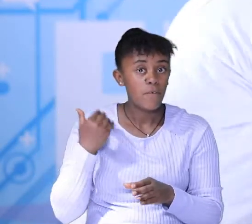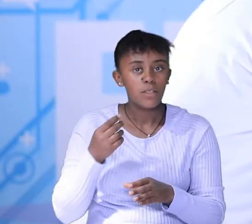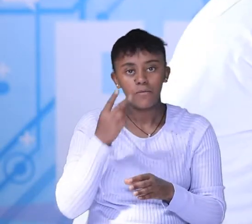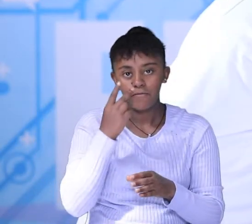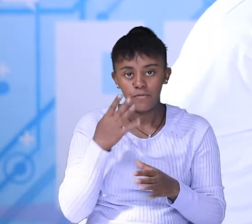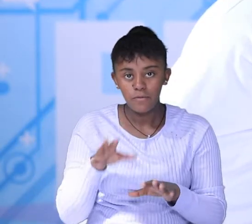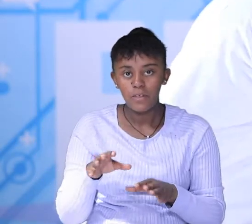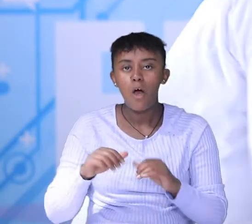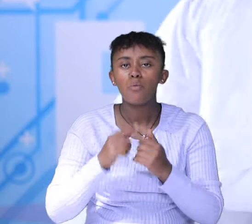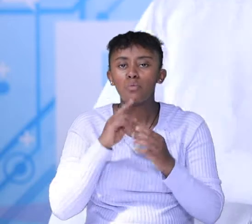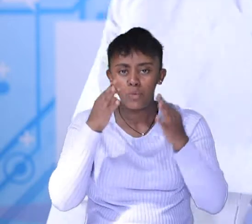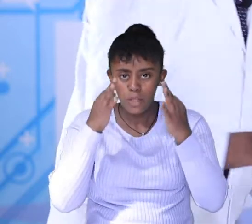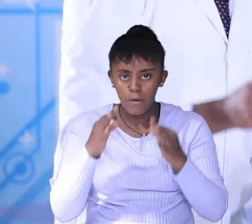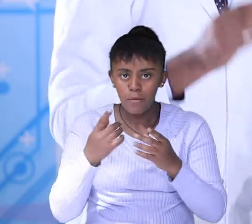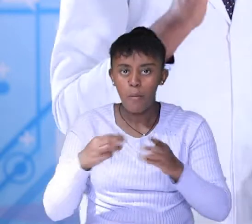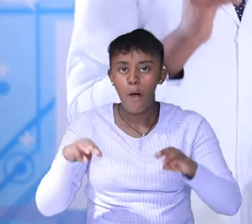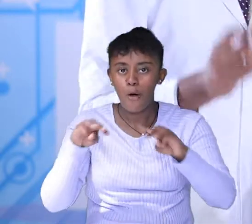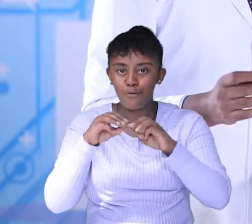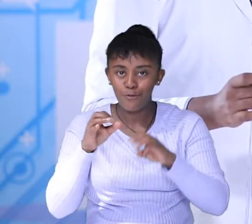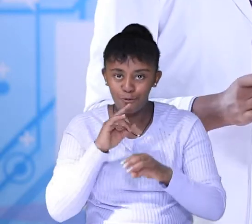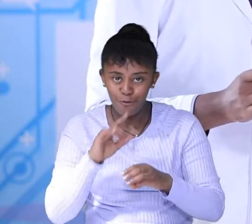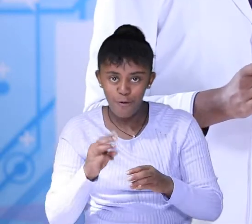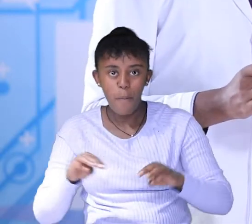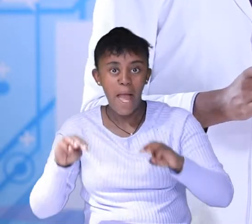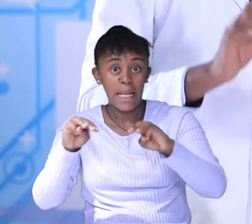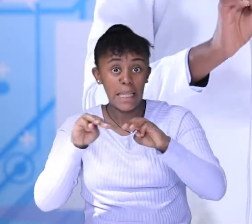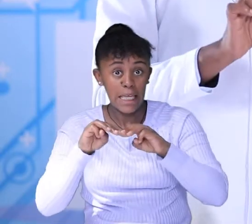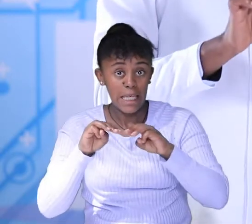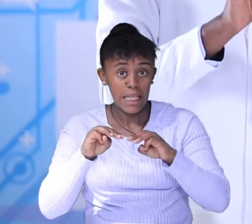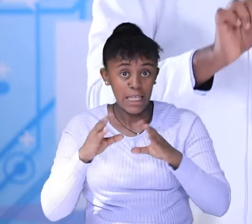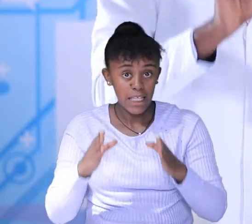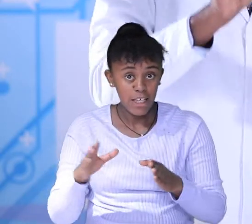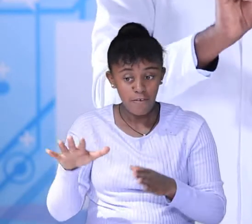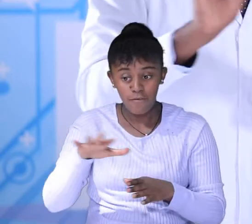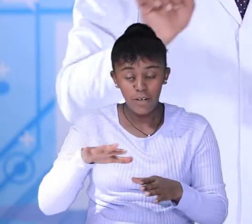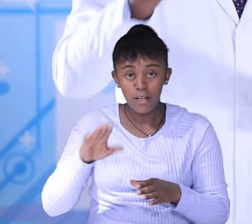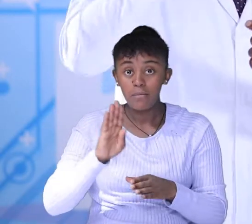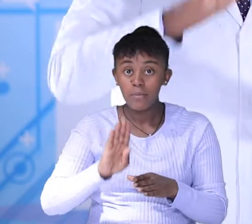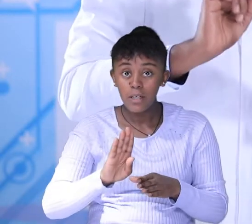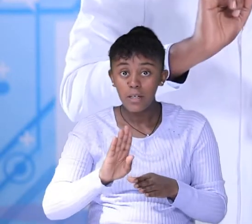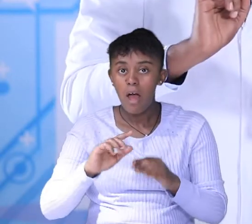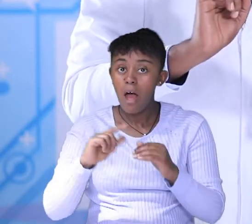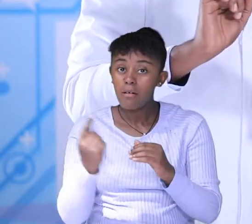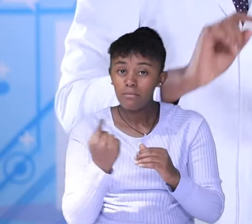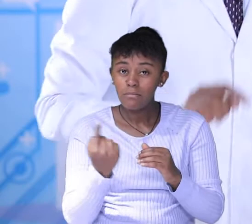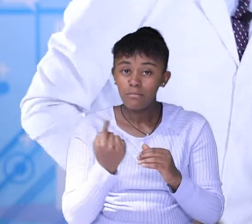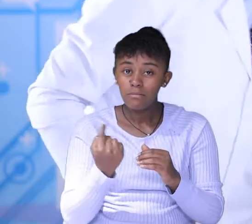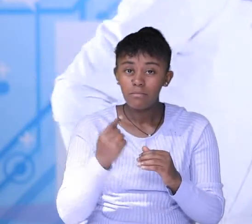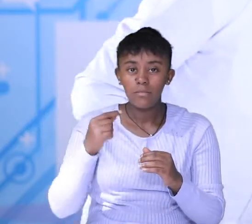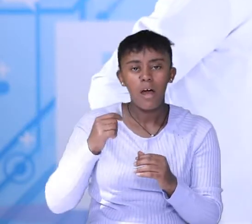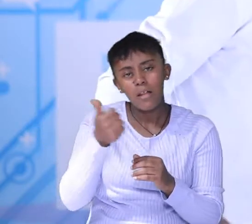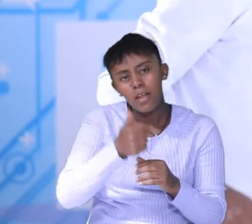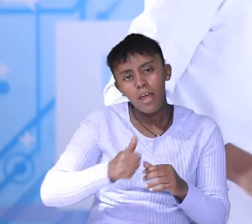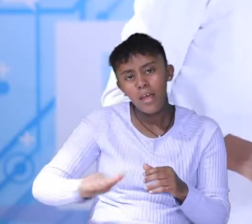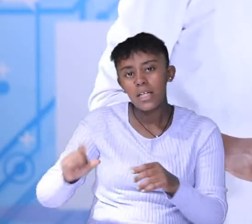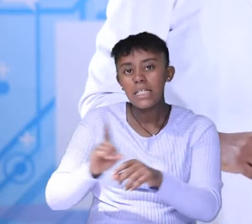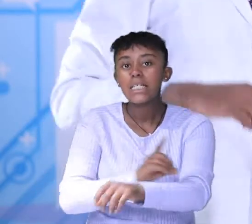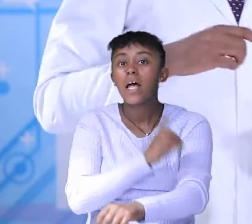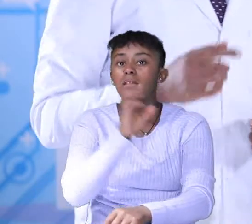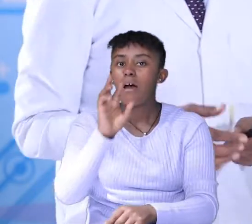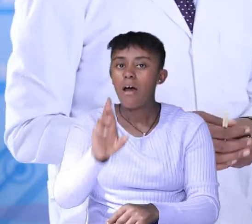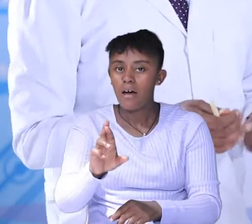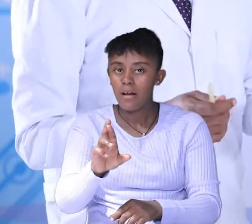say area has no direction, rather the normal line to the area. If you have